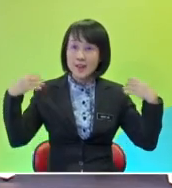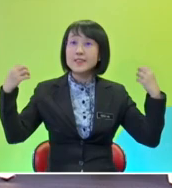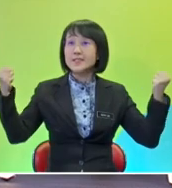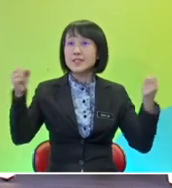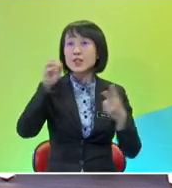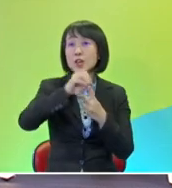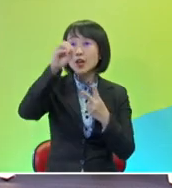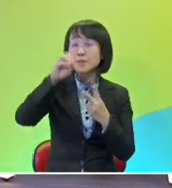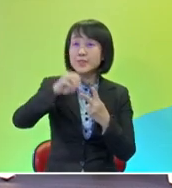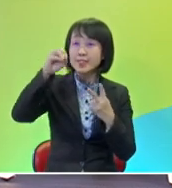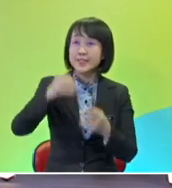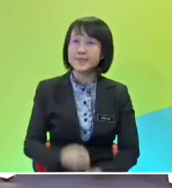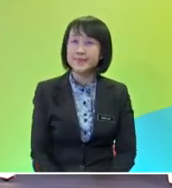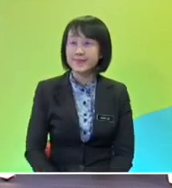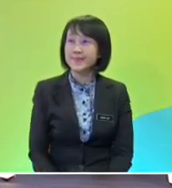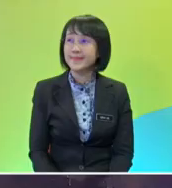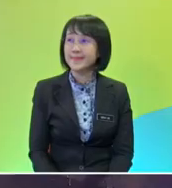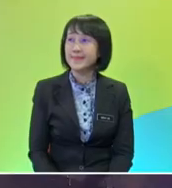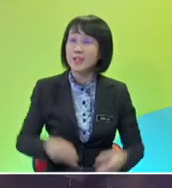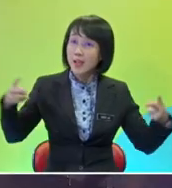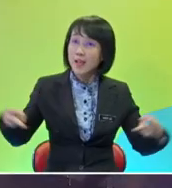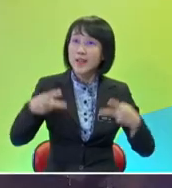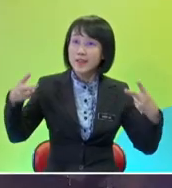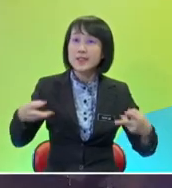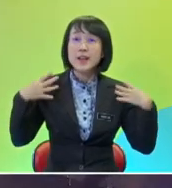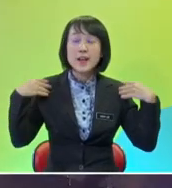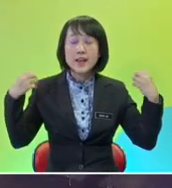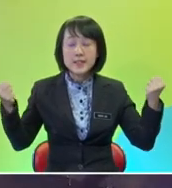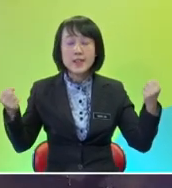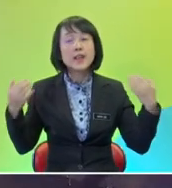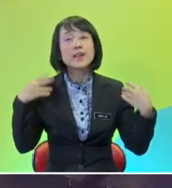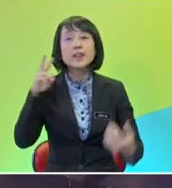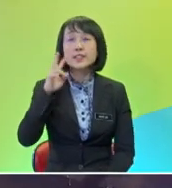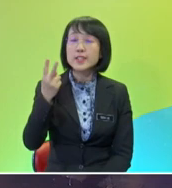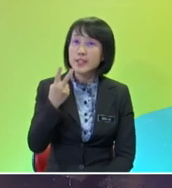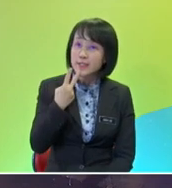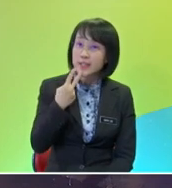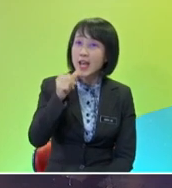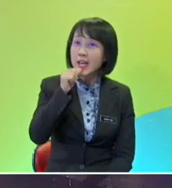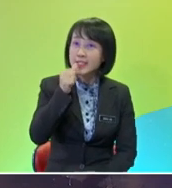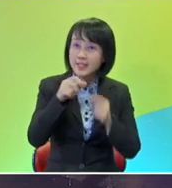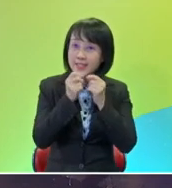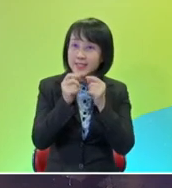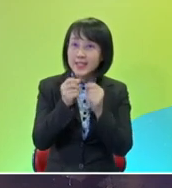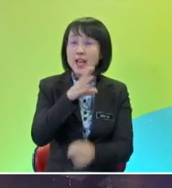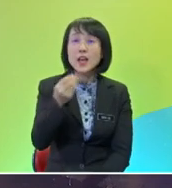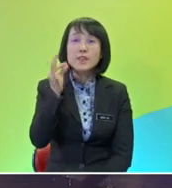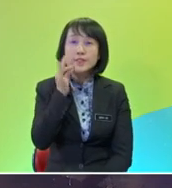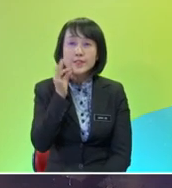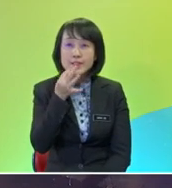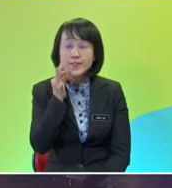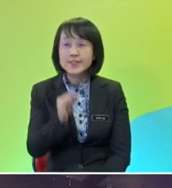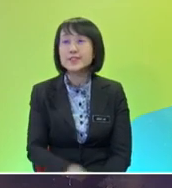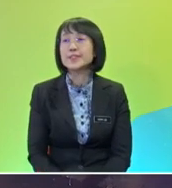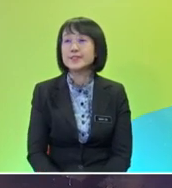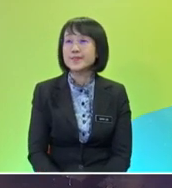option. Mm-mm. So he believes that salad is healthy because it only has vegetables, uh-huh. nuts and fruits to fulfill his